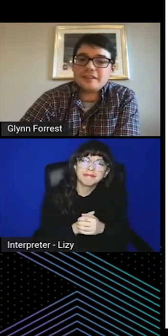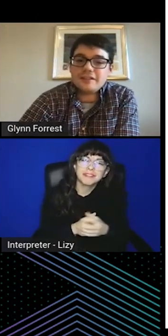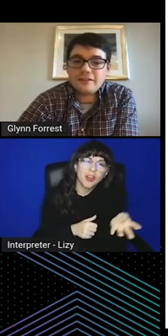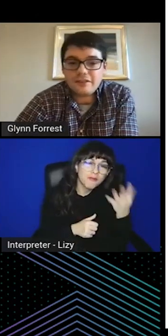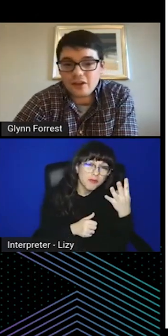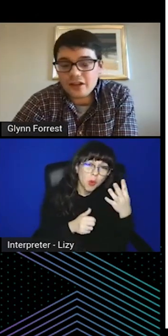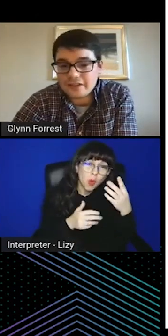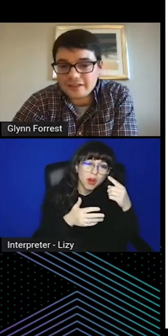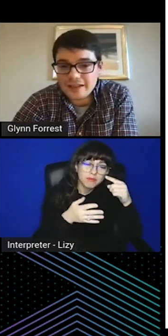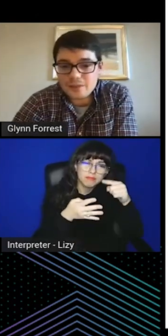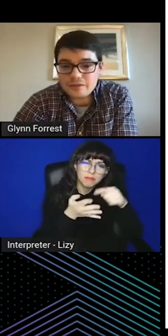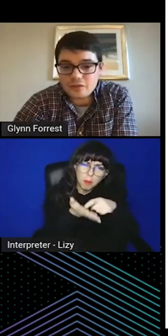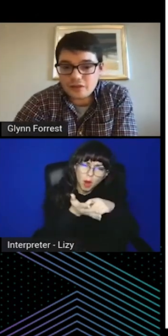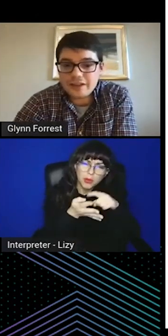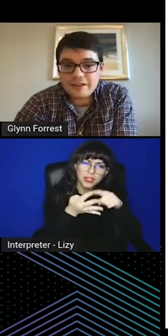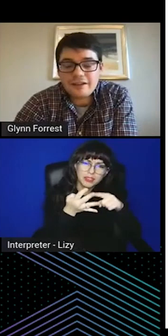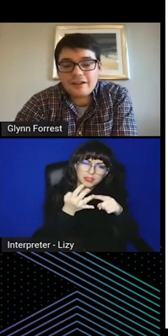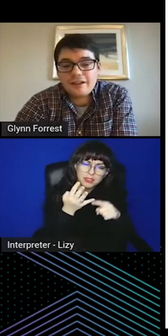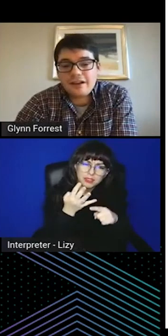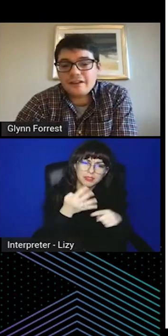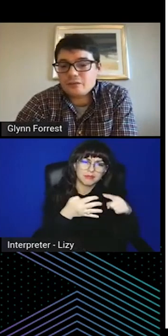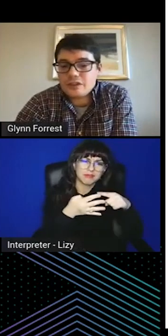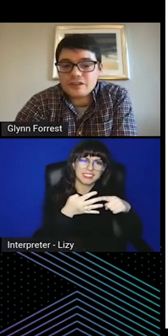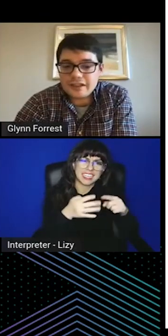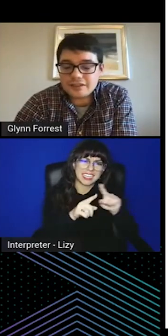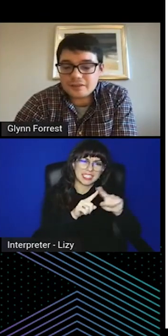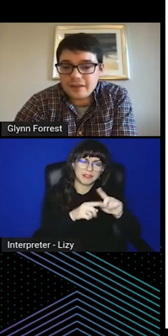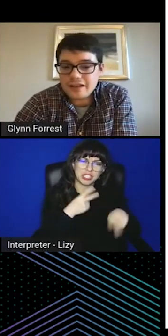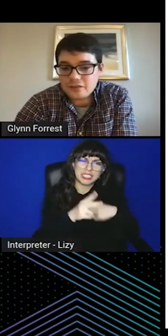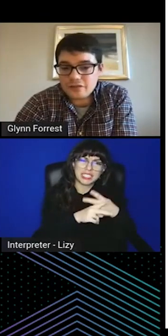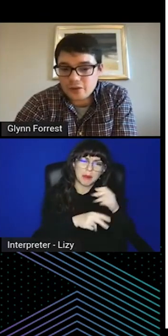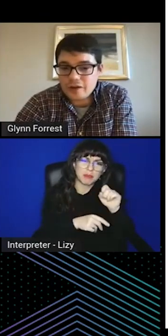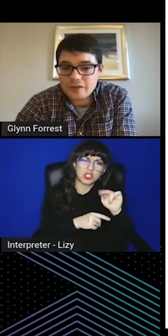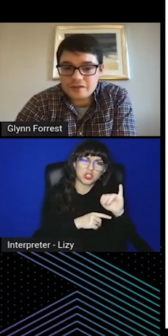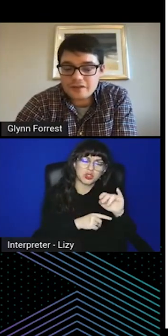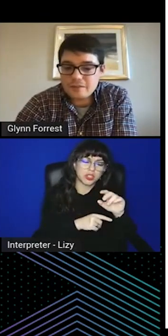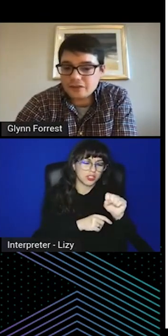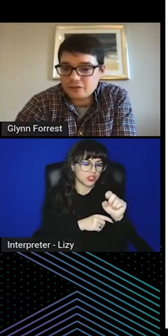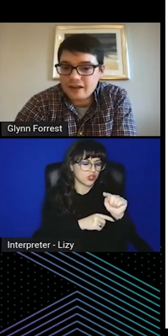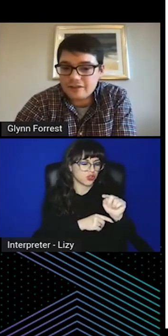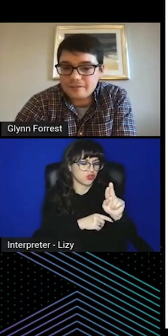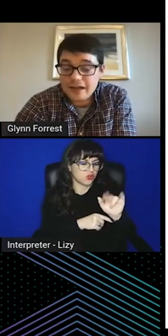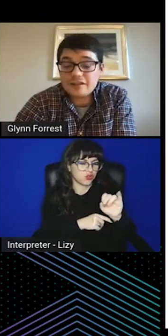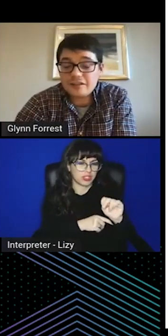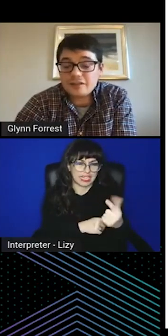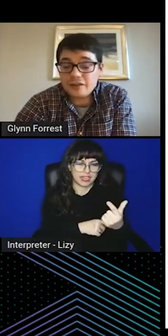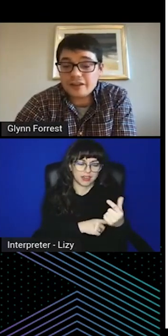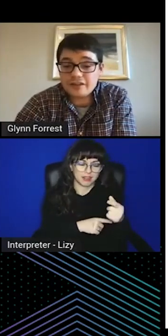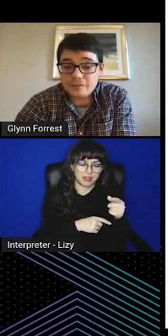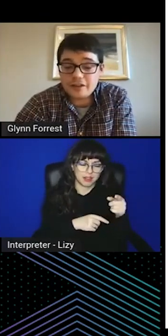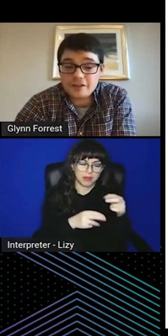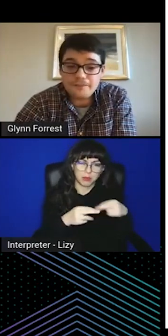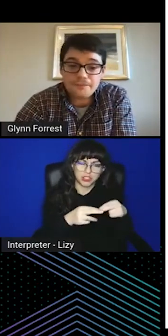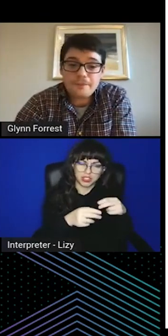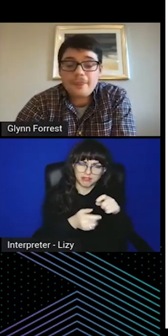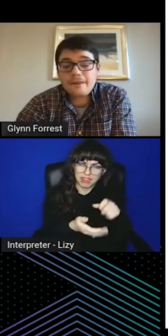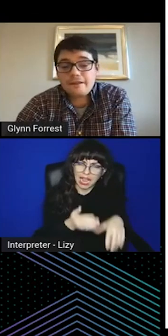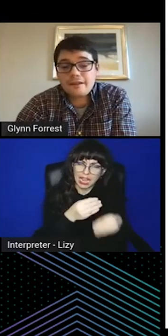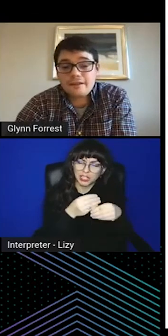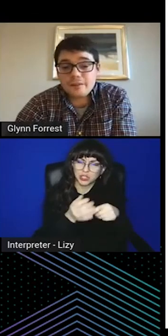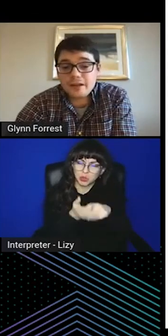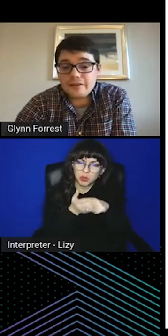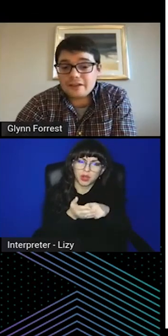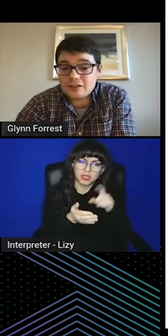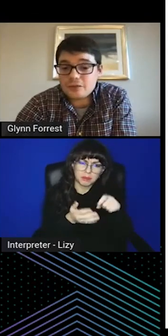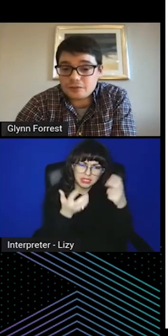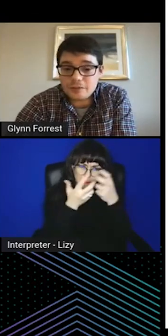listed here. They all have a type of string. And then region has some extra requirements. It must match this regular expression.